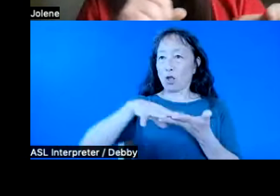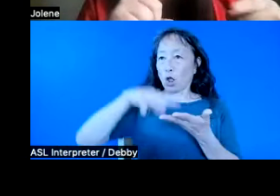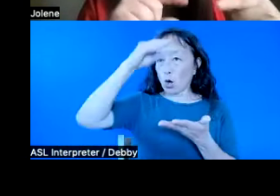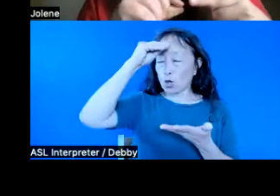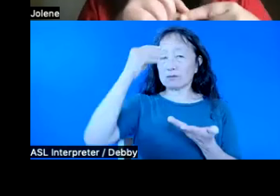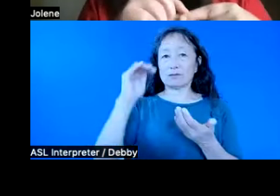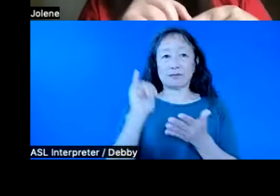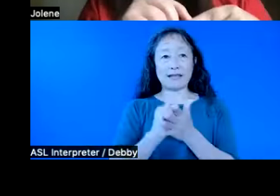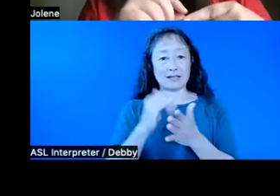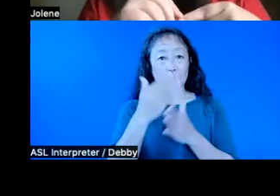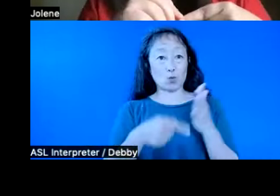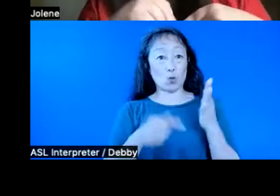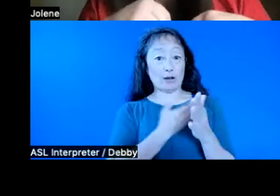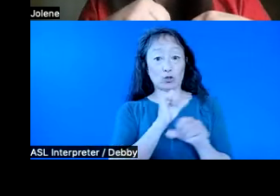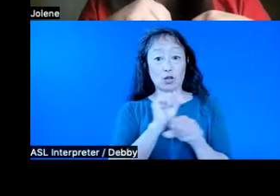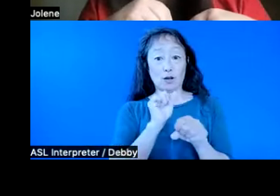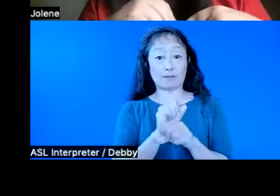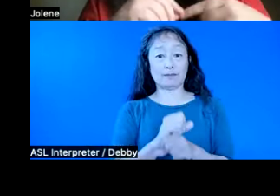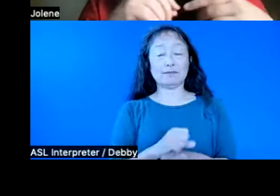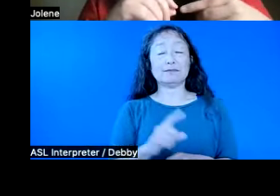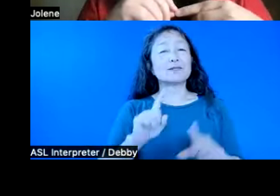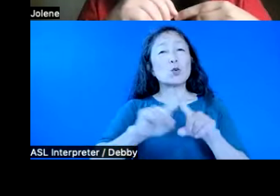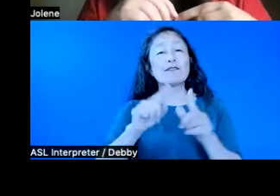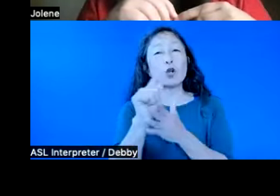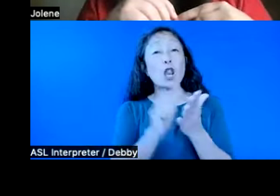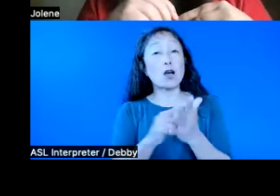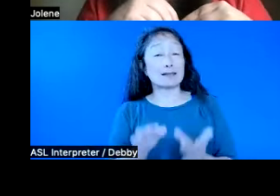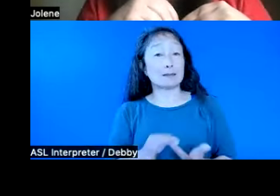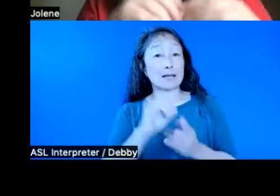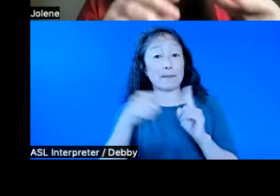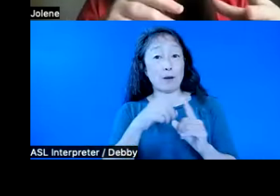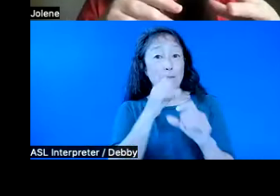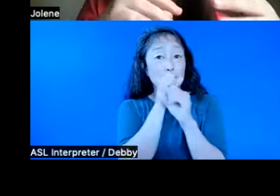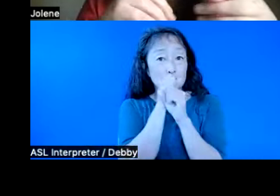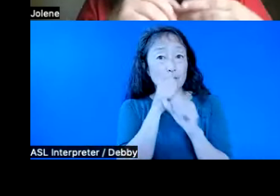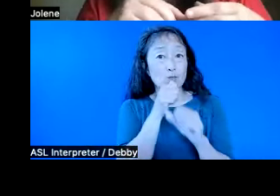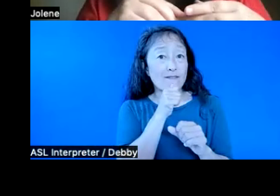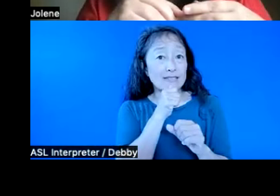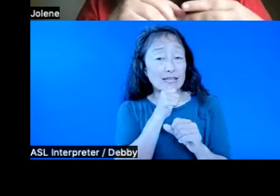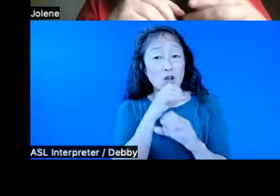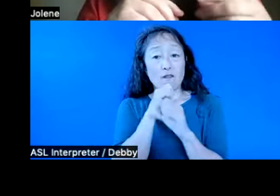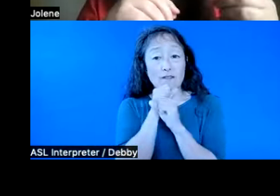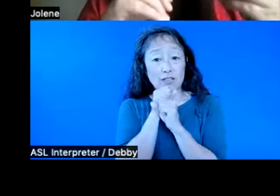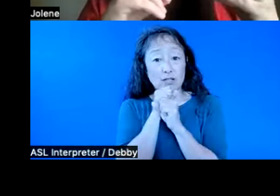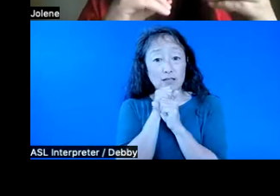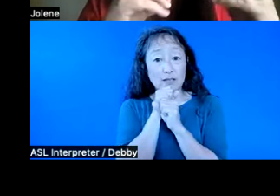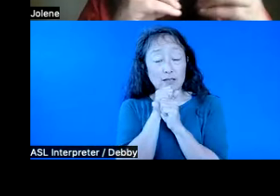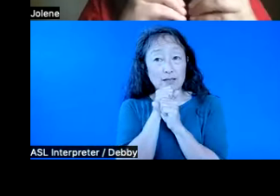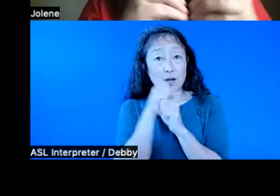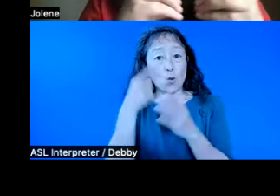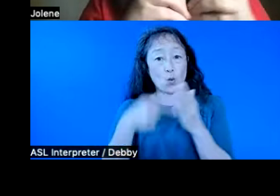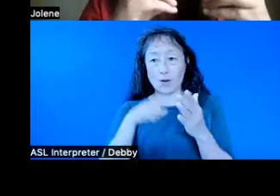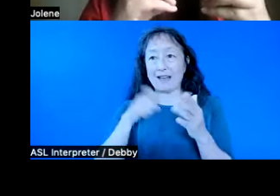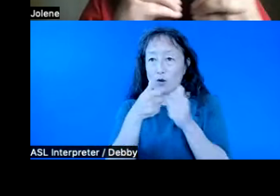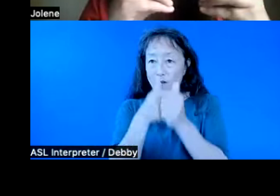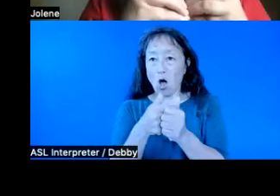laws, especially privacy and confidentiality, and those that we have to follow, and also different